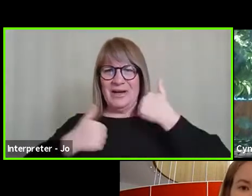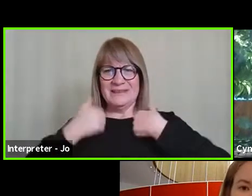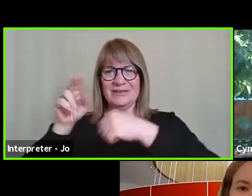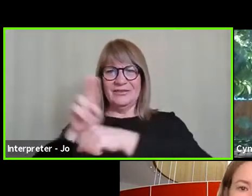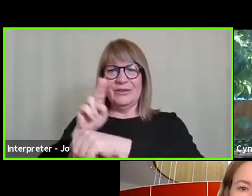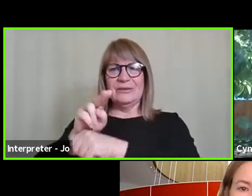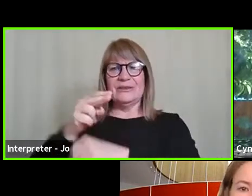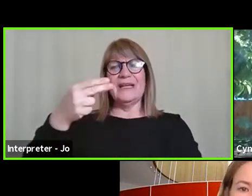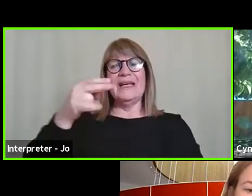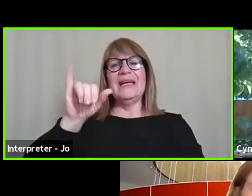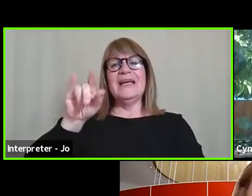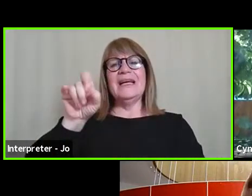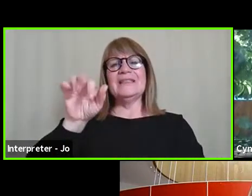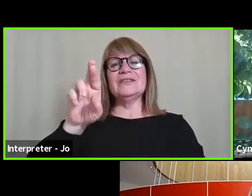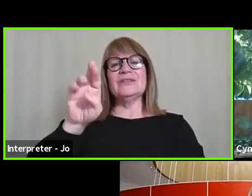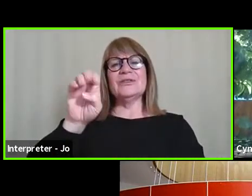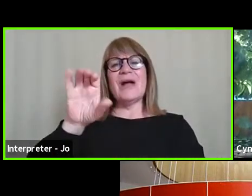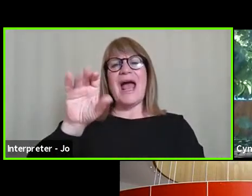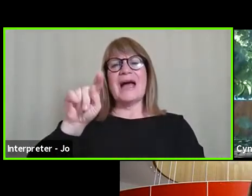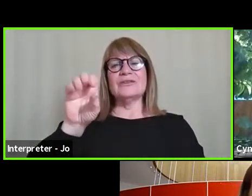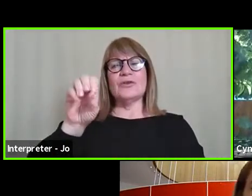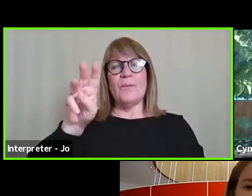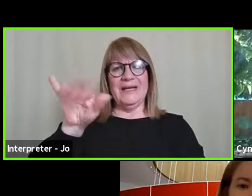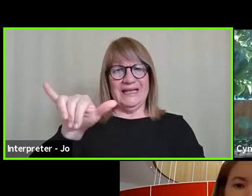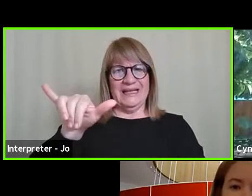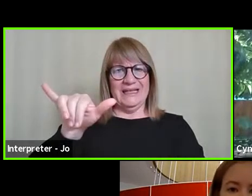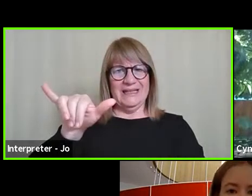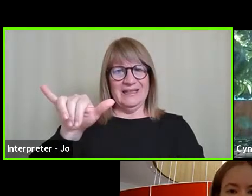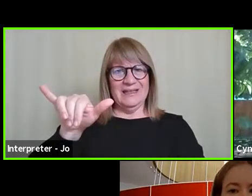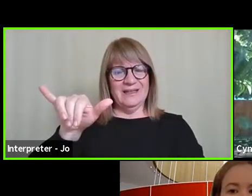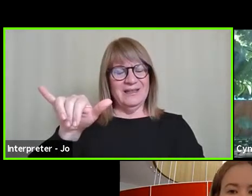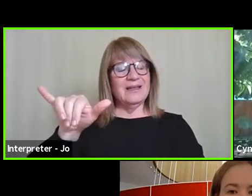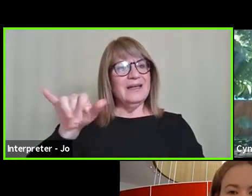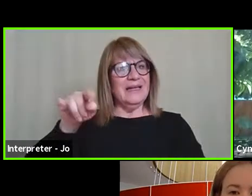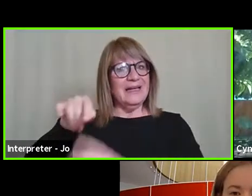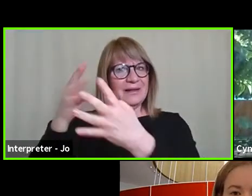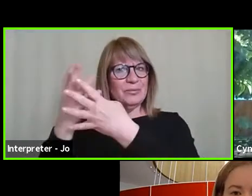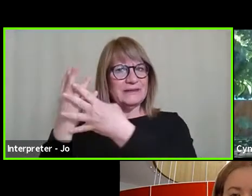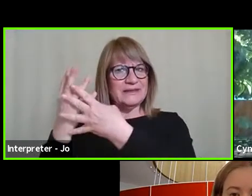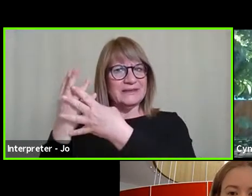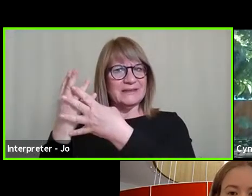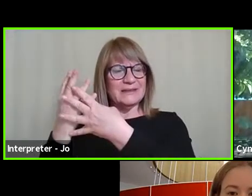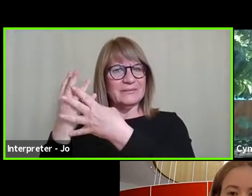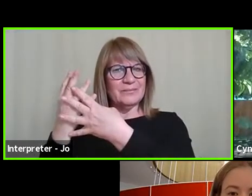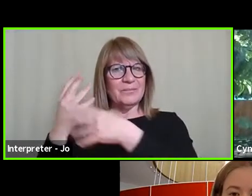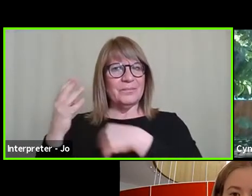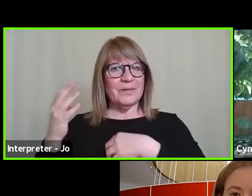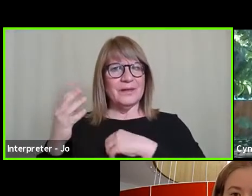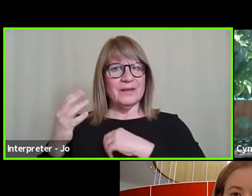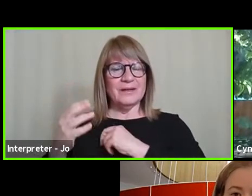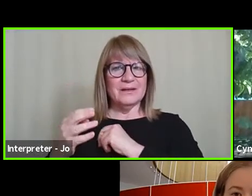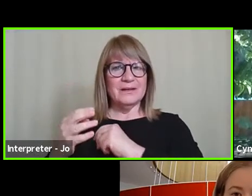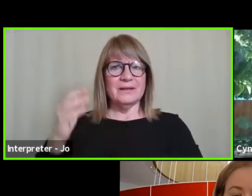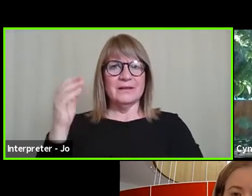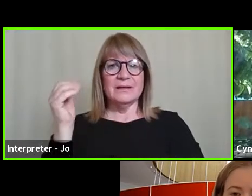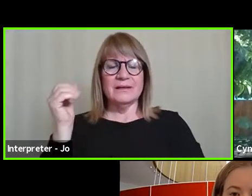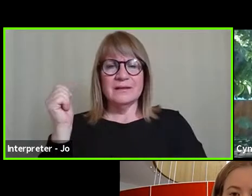form of care people in prison were receiving as well as um interestingly